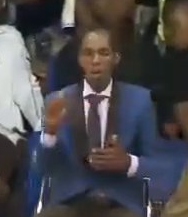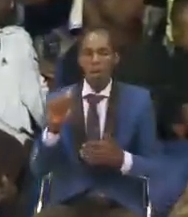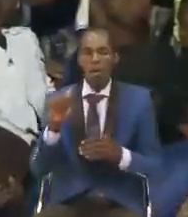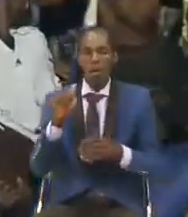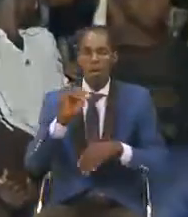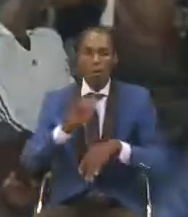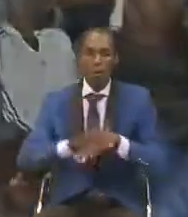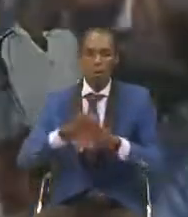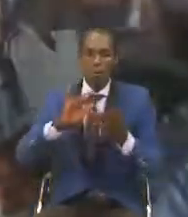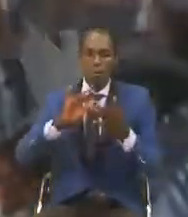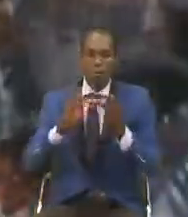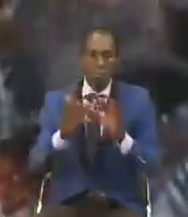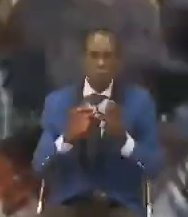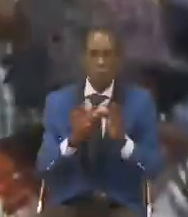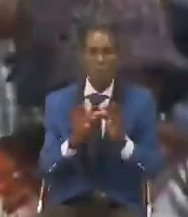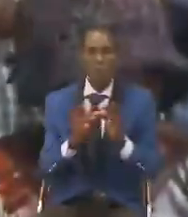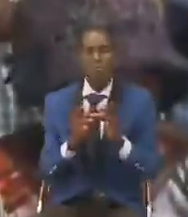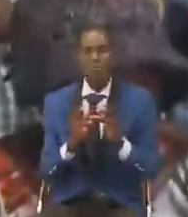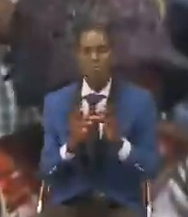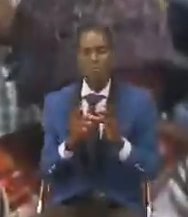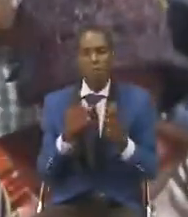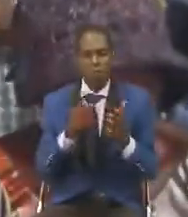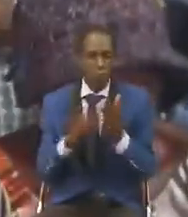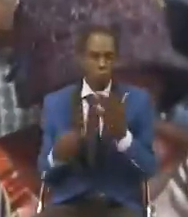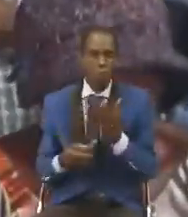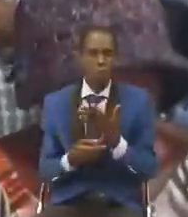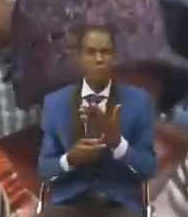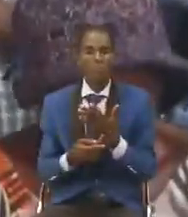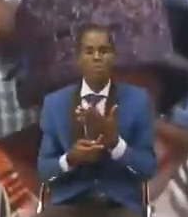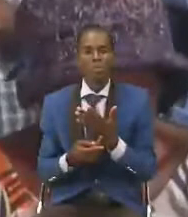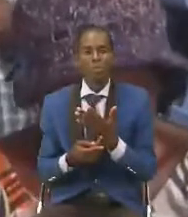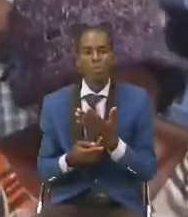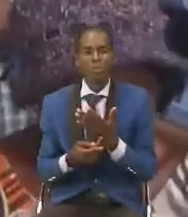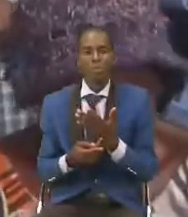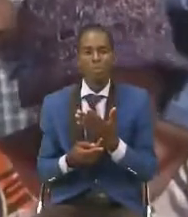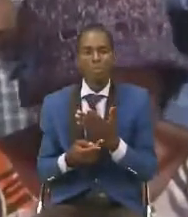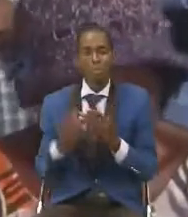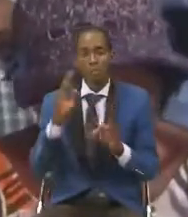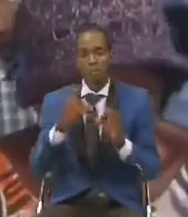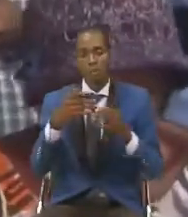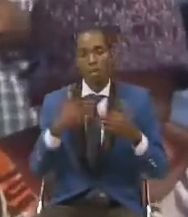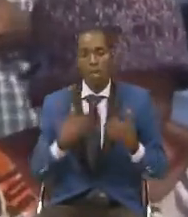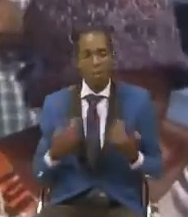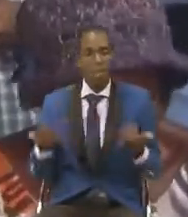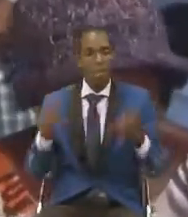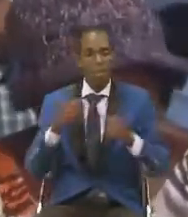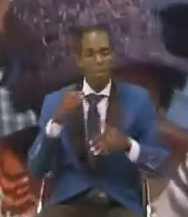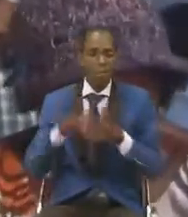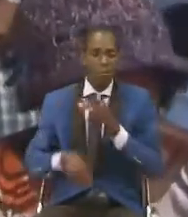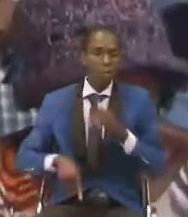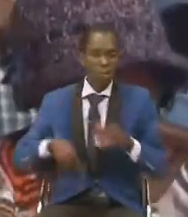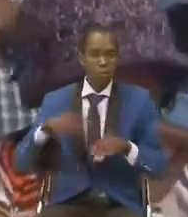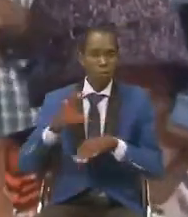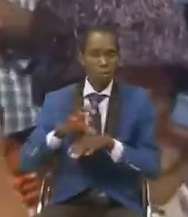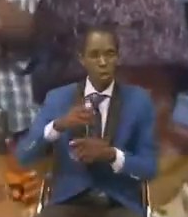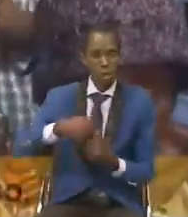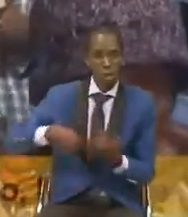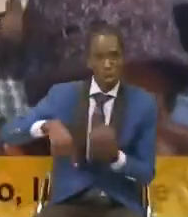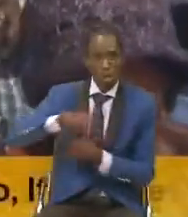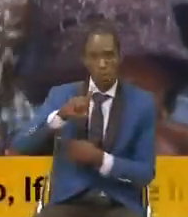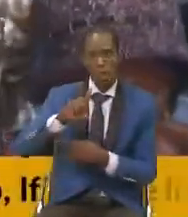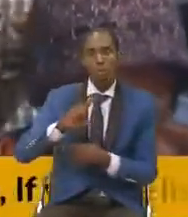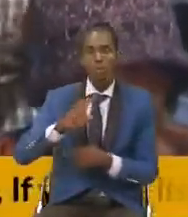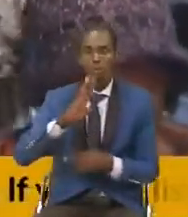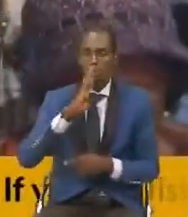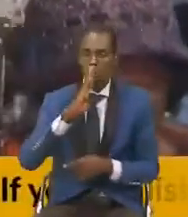will be delighted to have you join this special banquet. Thank you. As you do that online now,